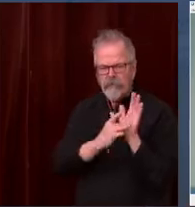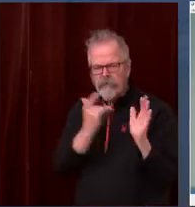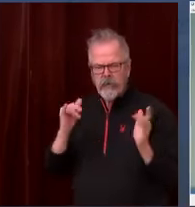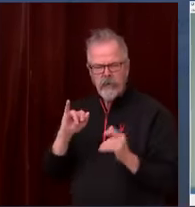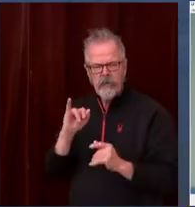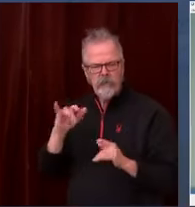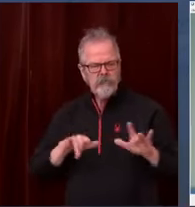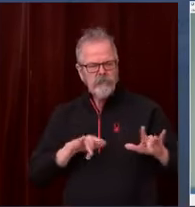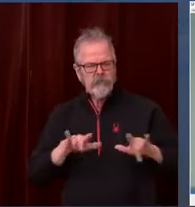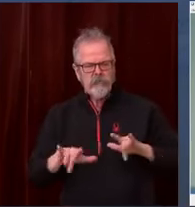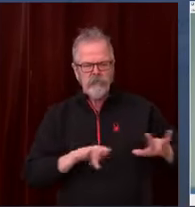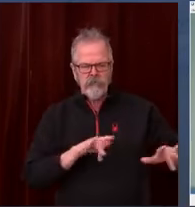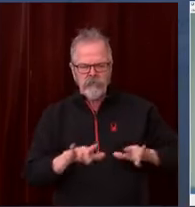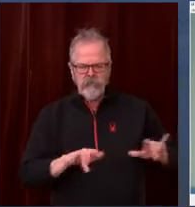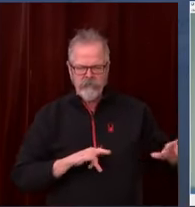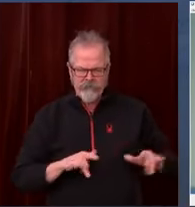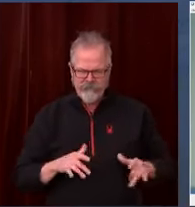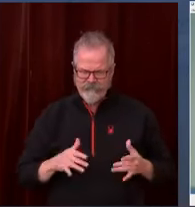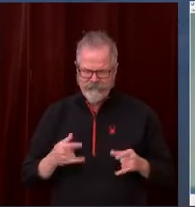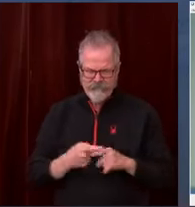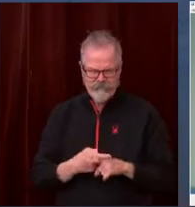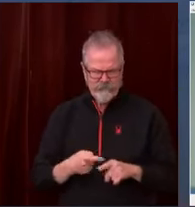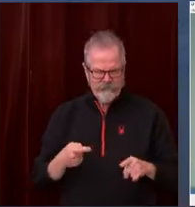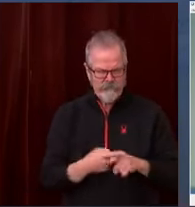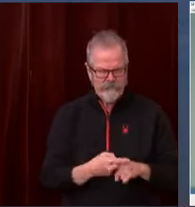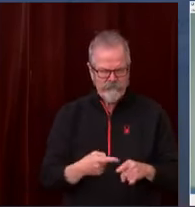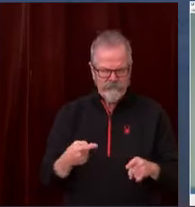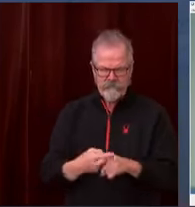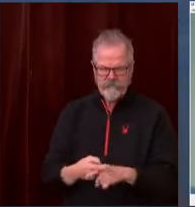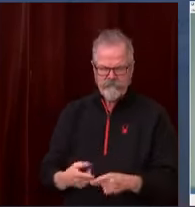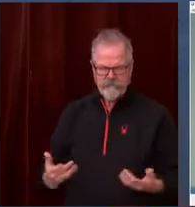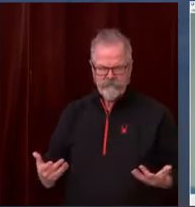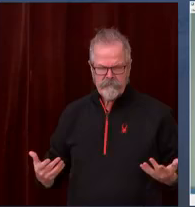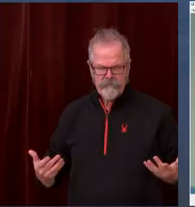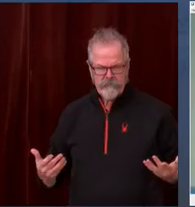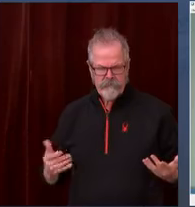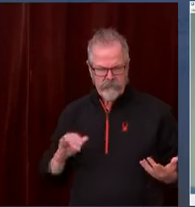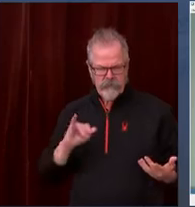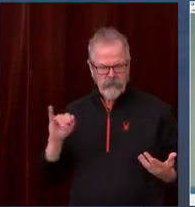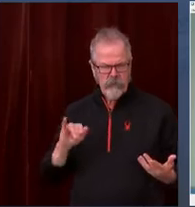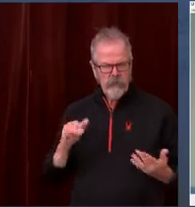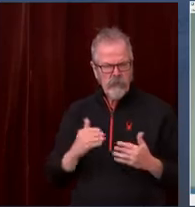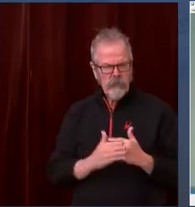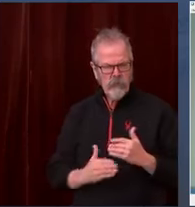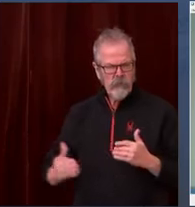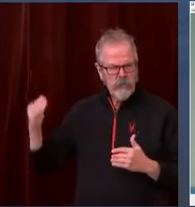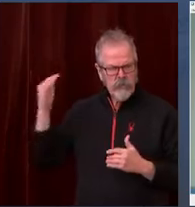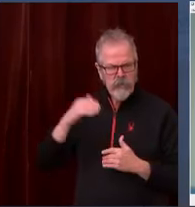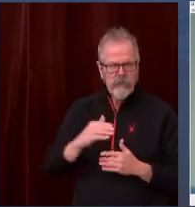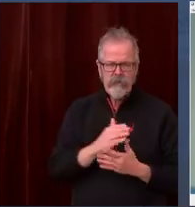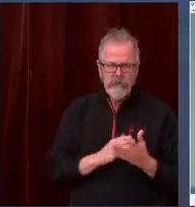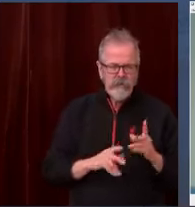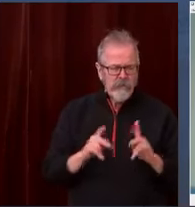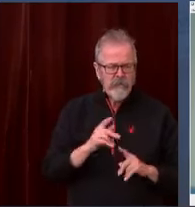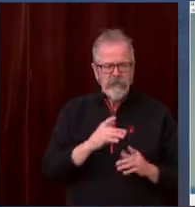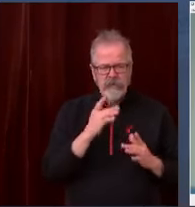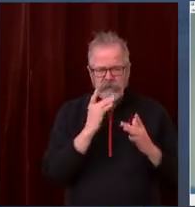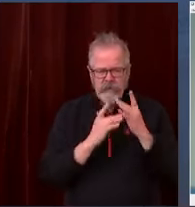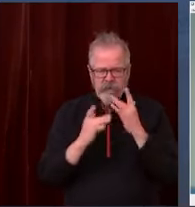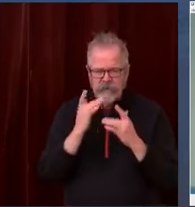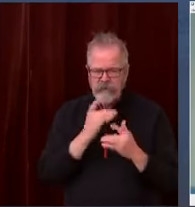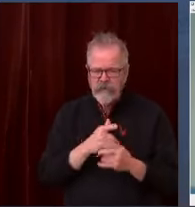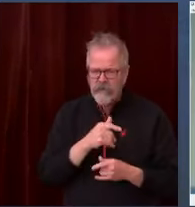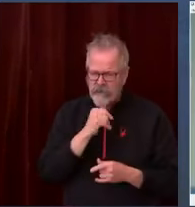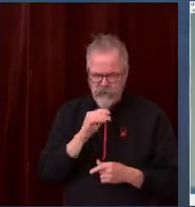because they were unfortunate enough to be lower income and caught in the pandemic and having economic pushback.